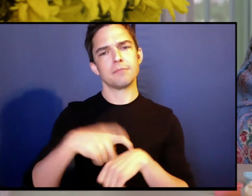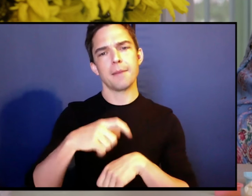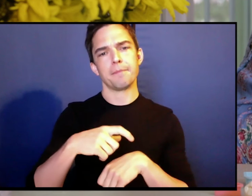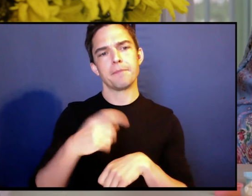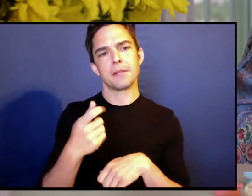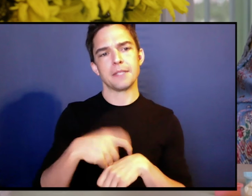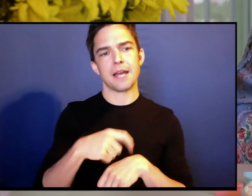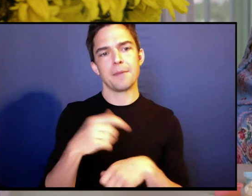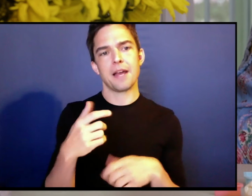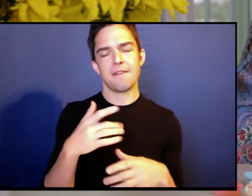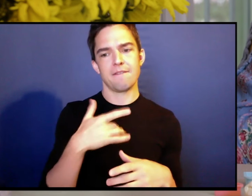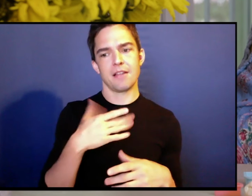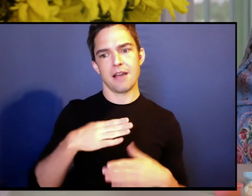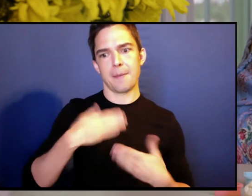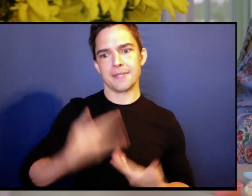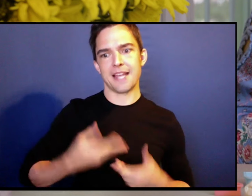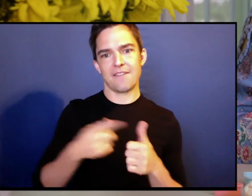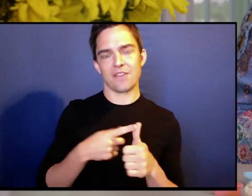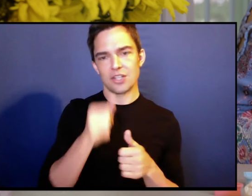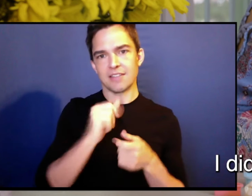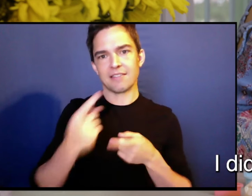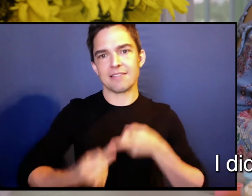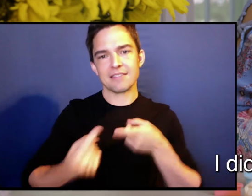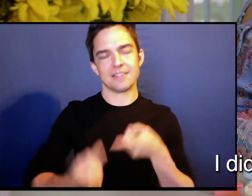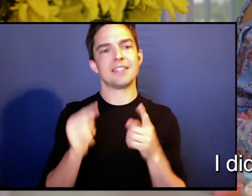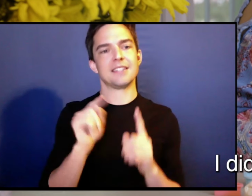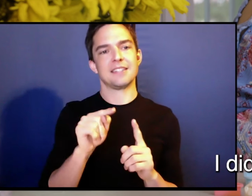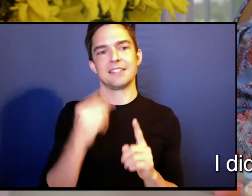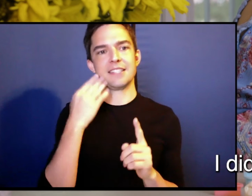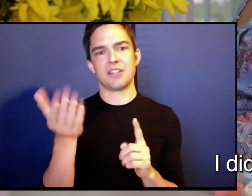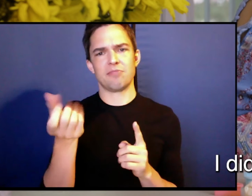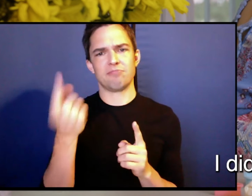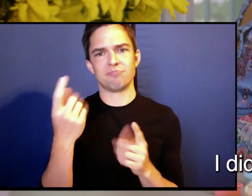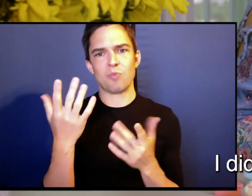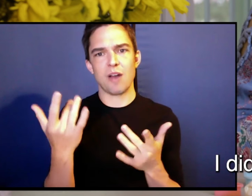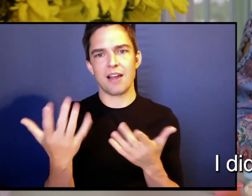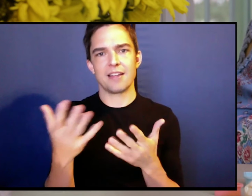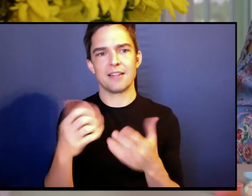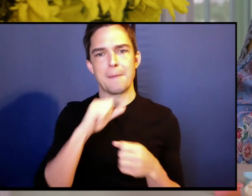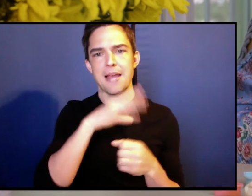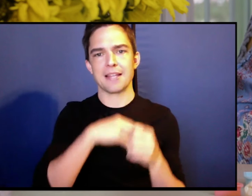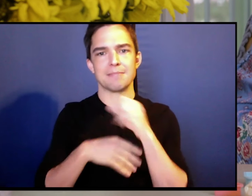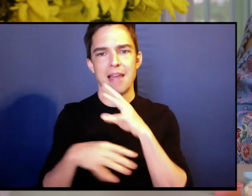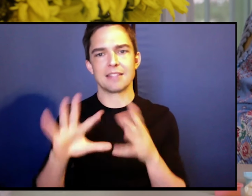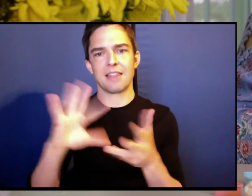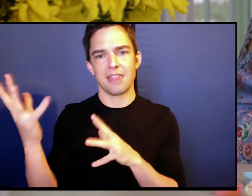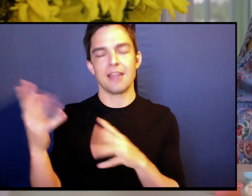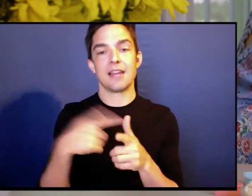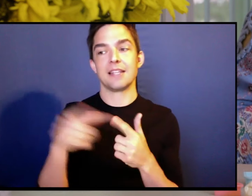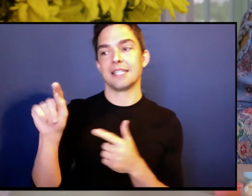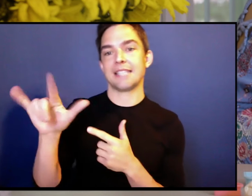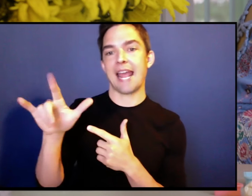time. I got a little upset at first because I didn't understand why it was messing up. But then Taylor